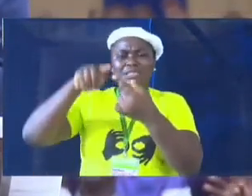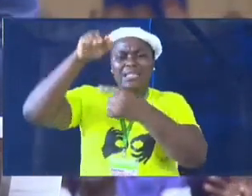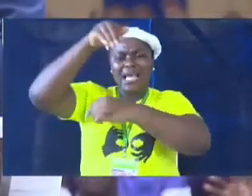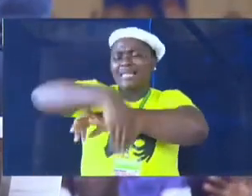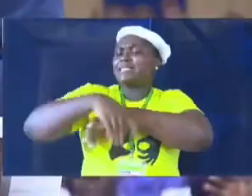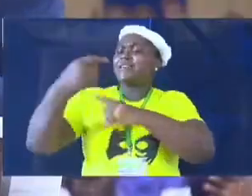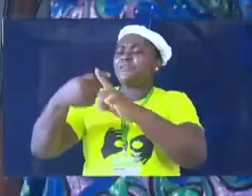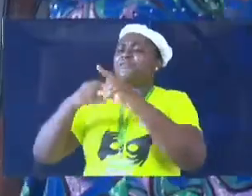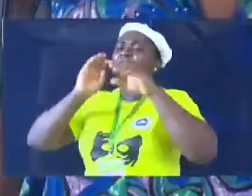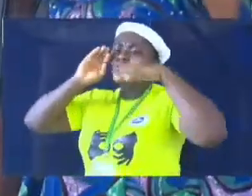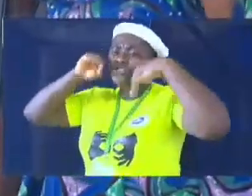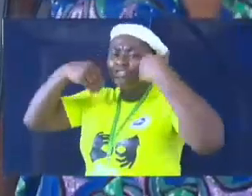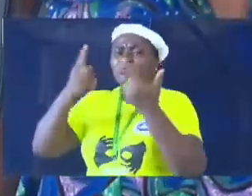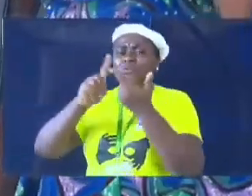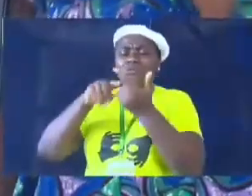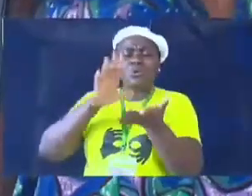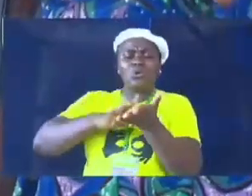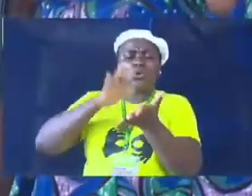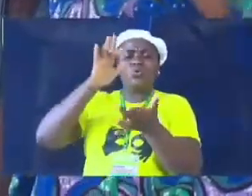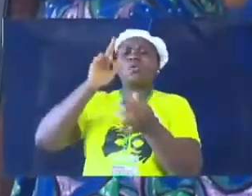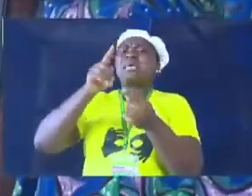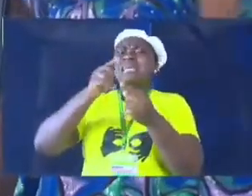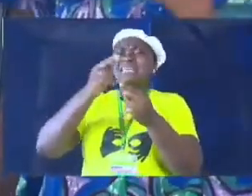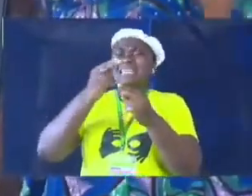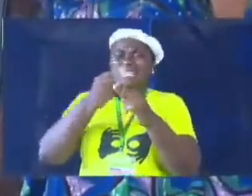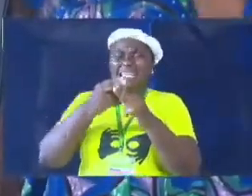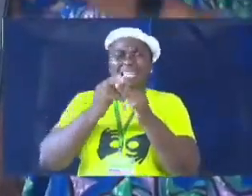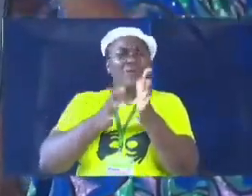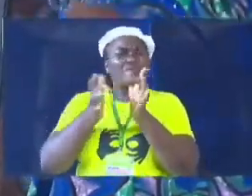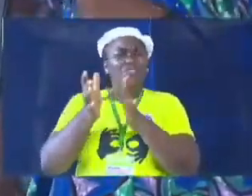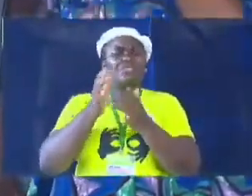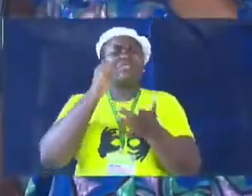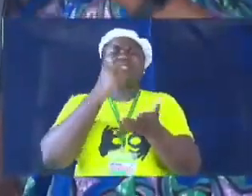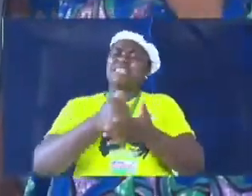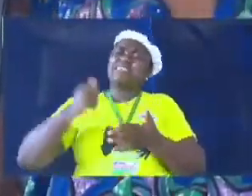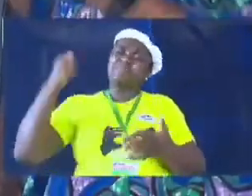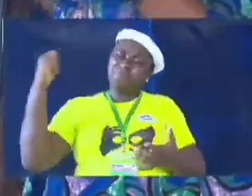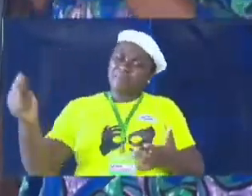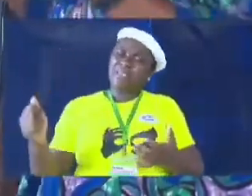From shame to glory, in the name of Jesus.